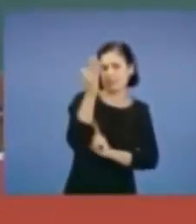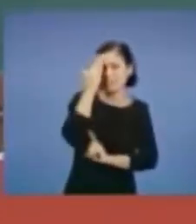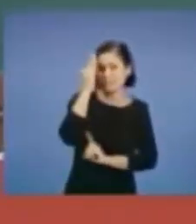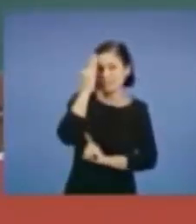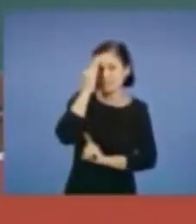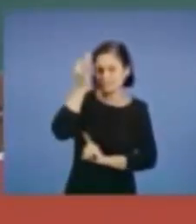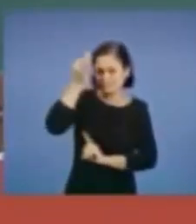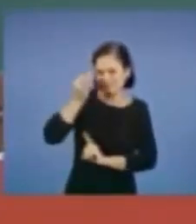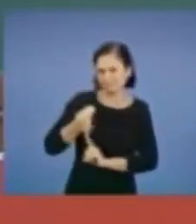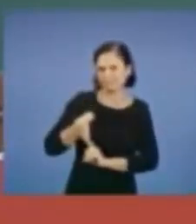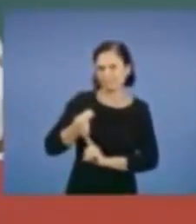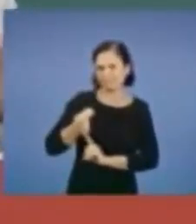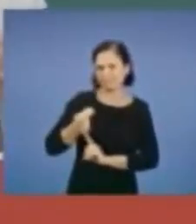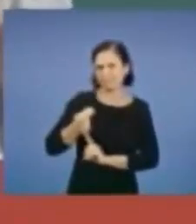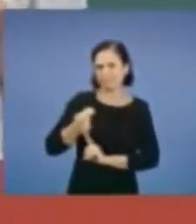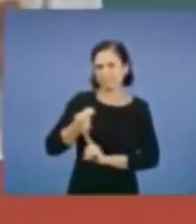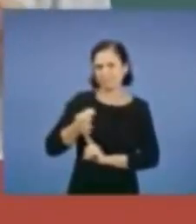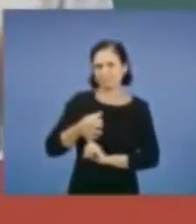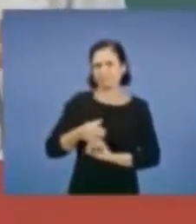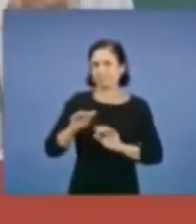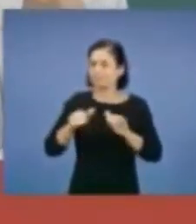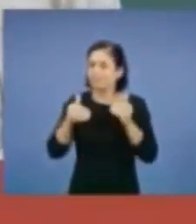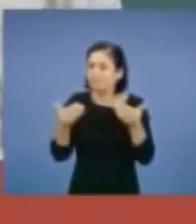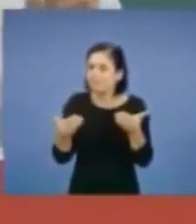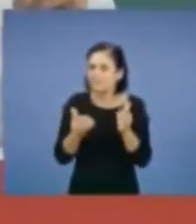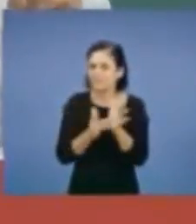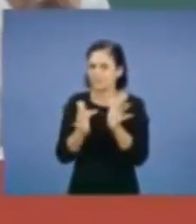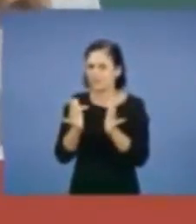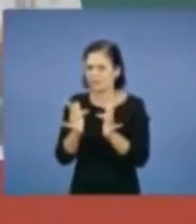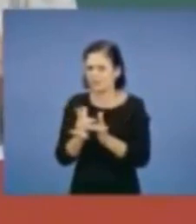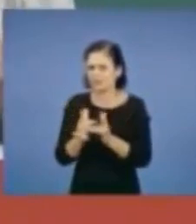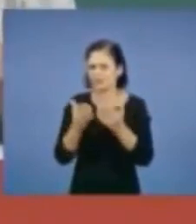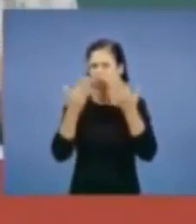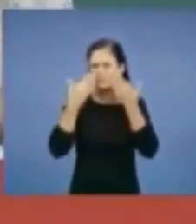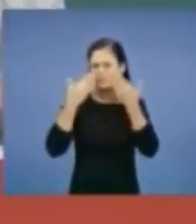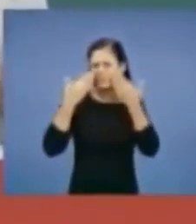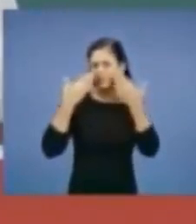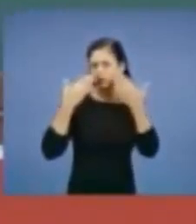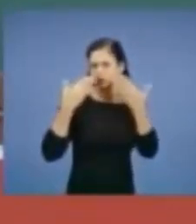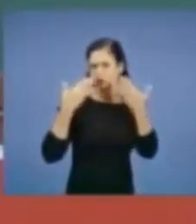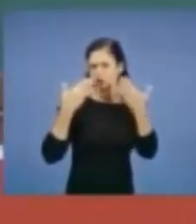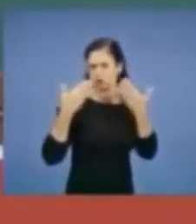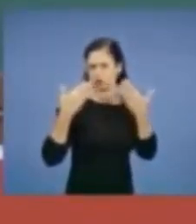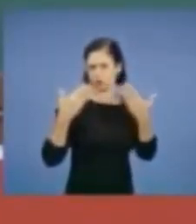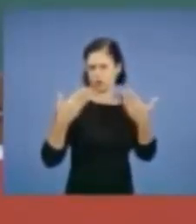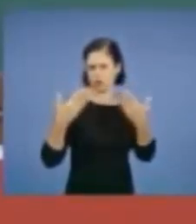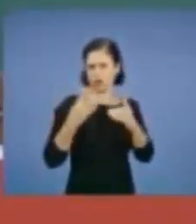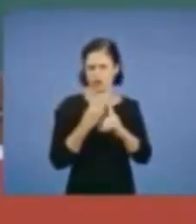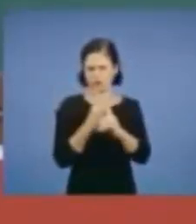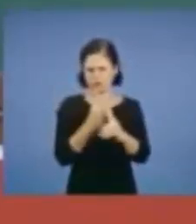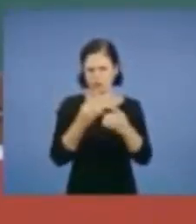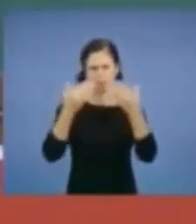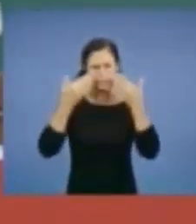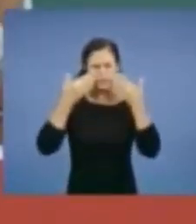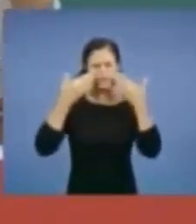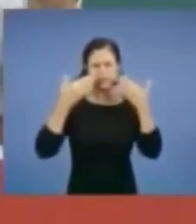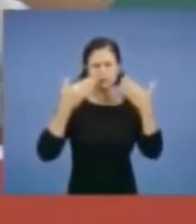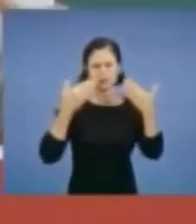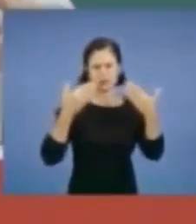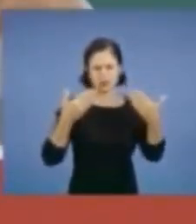the understanding. So Jesus didn't present to his